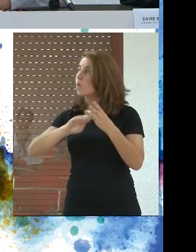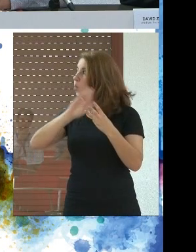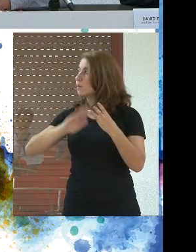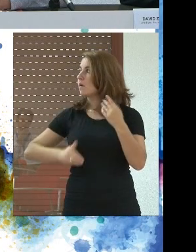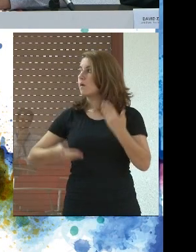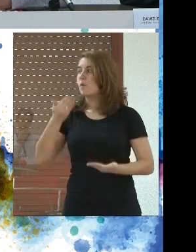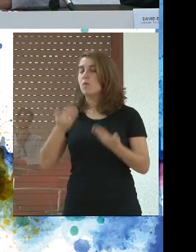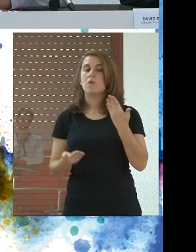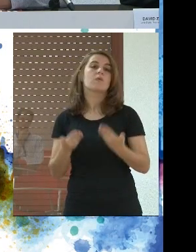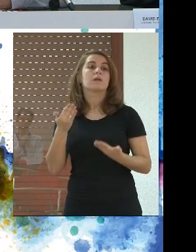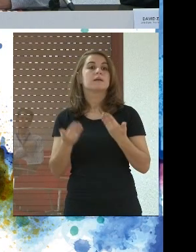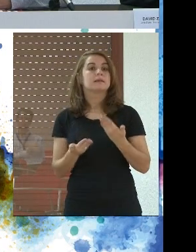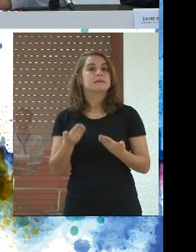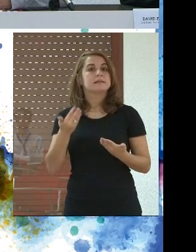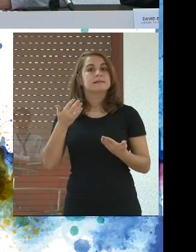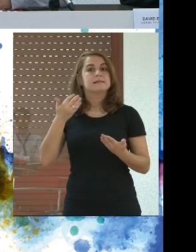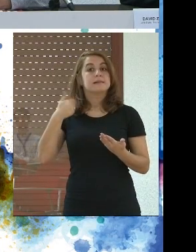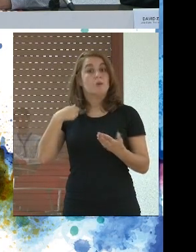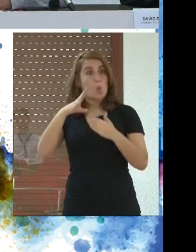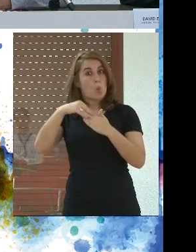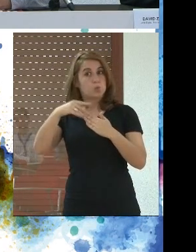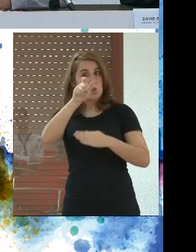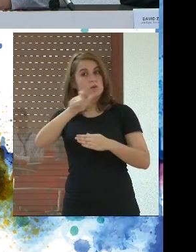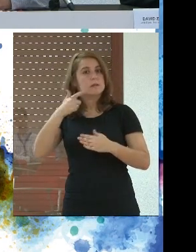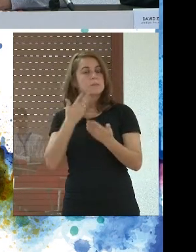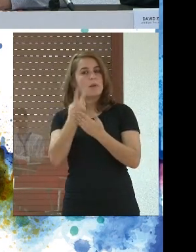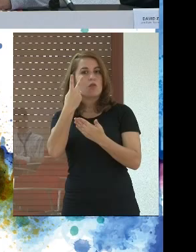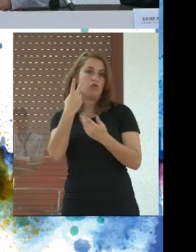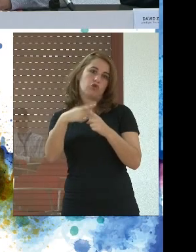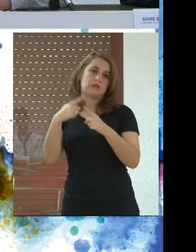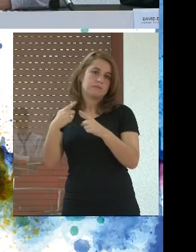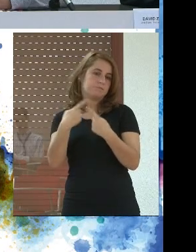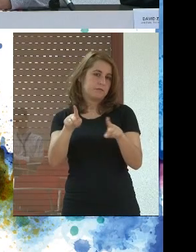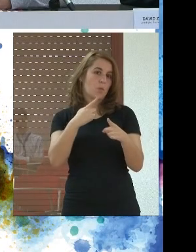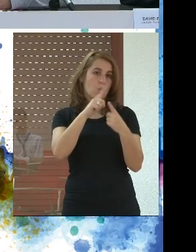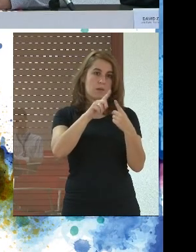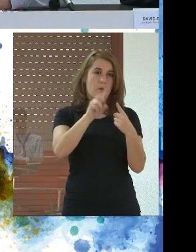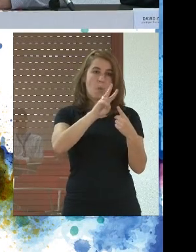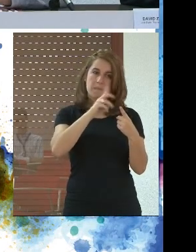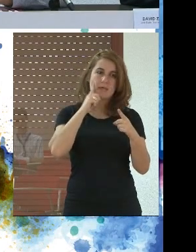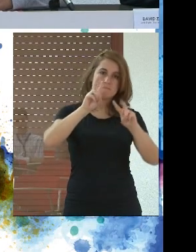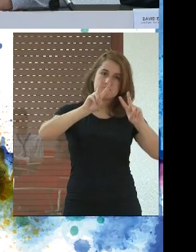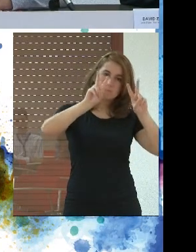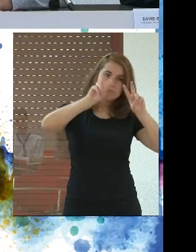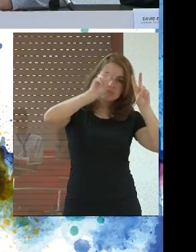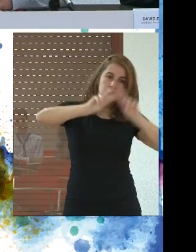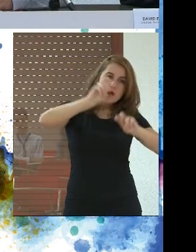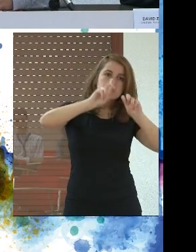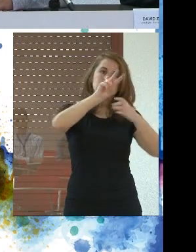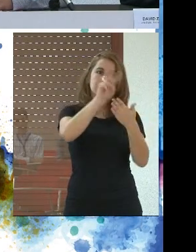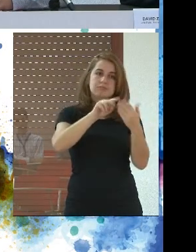its robustness. And then a third session where we ask the users to do 2 different exercises, navigate